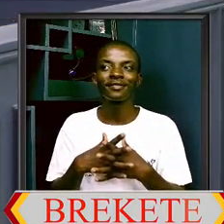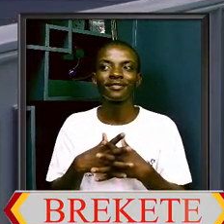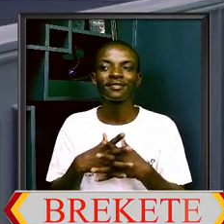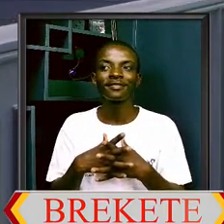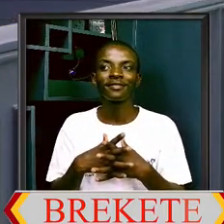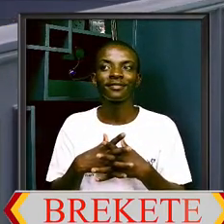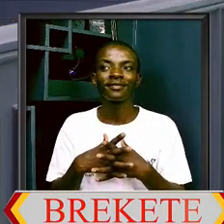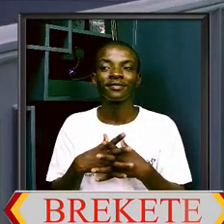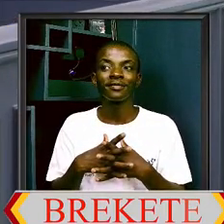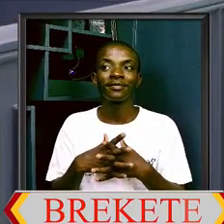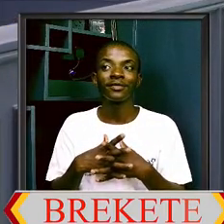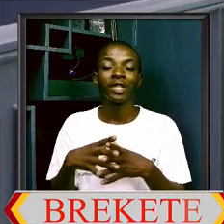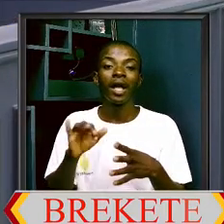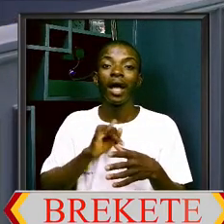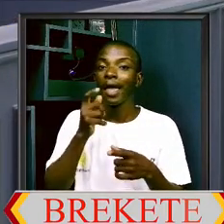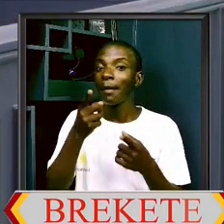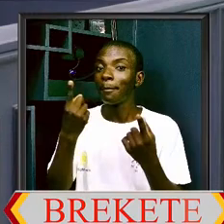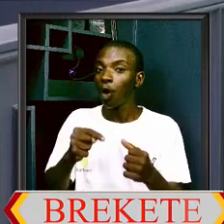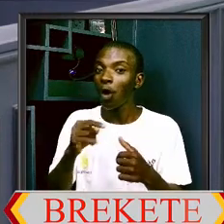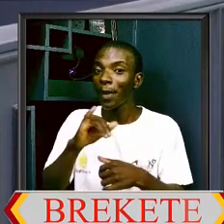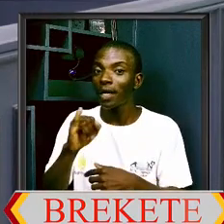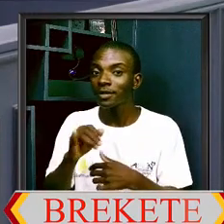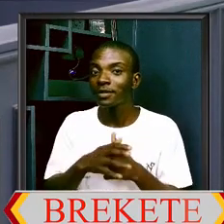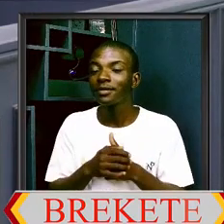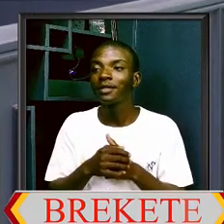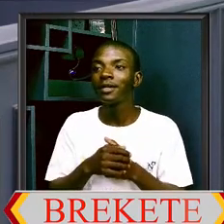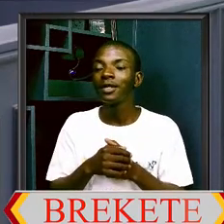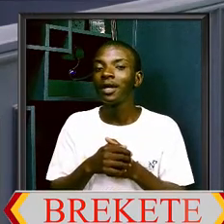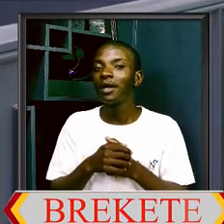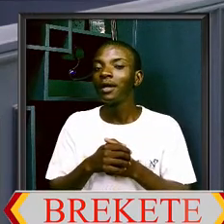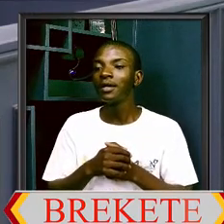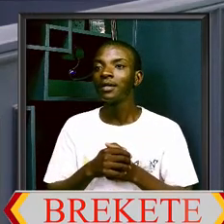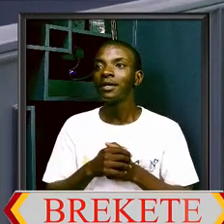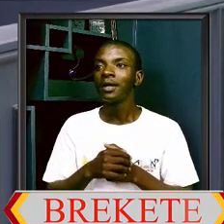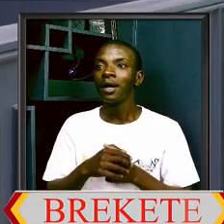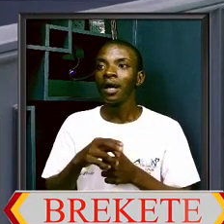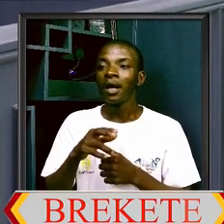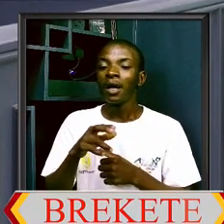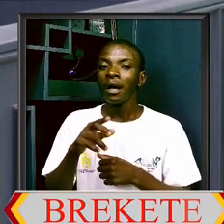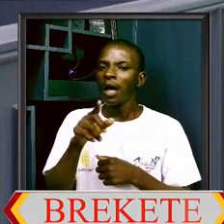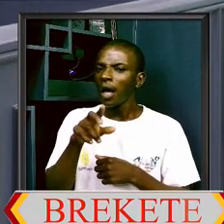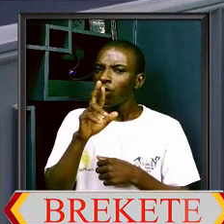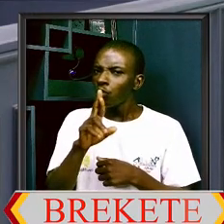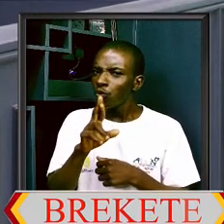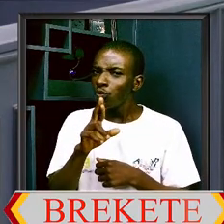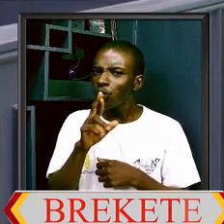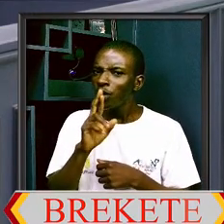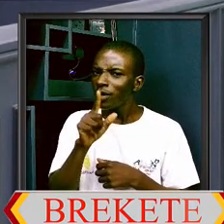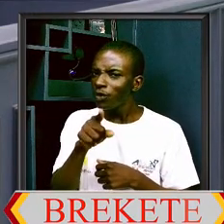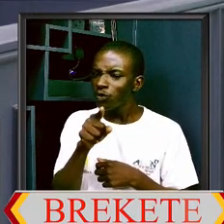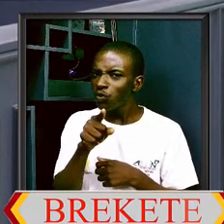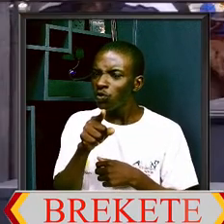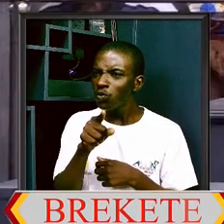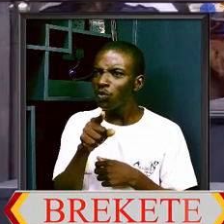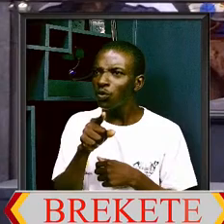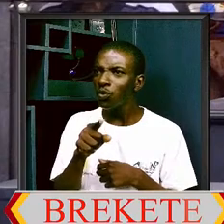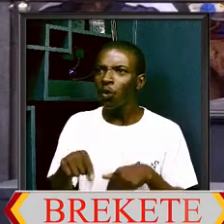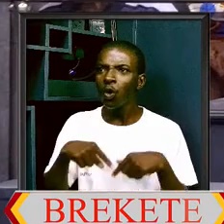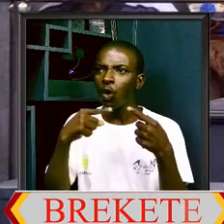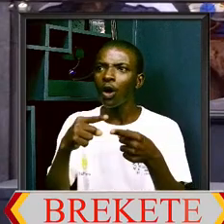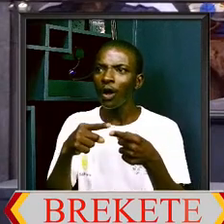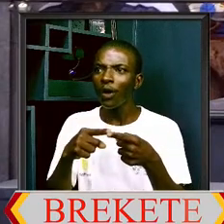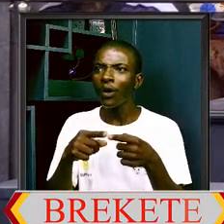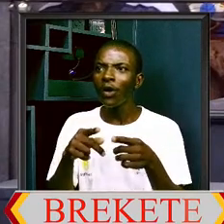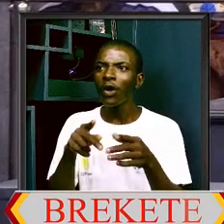uh I am coming are you are are you going